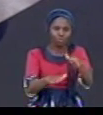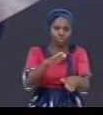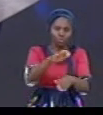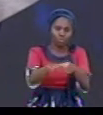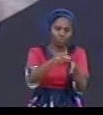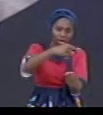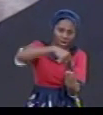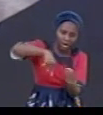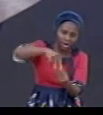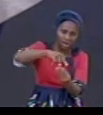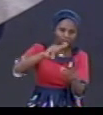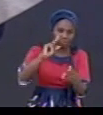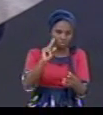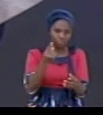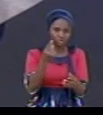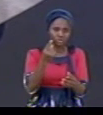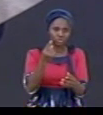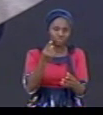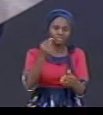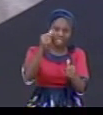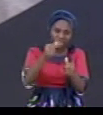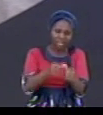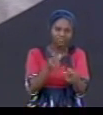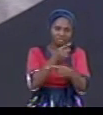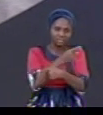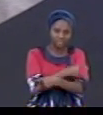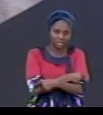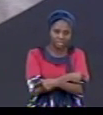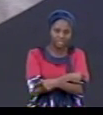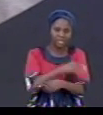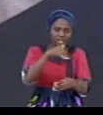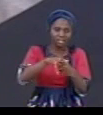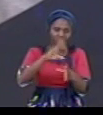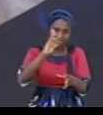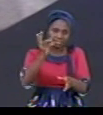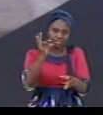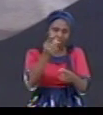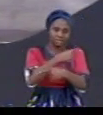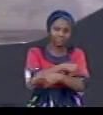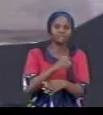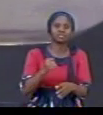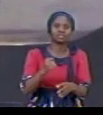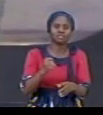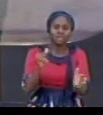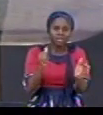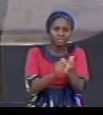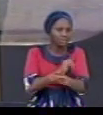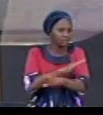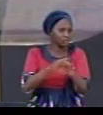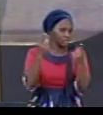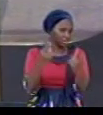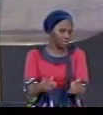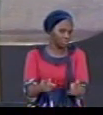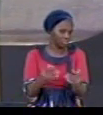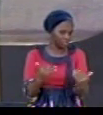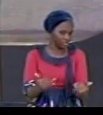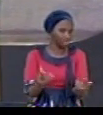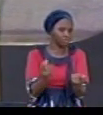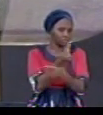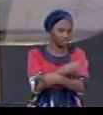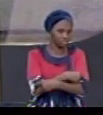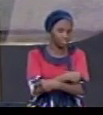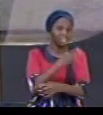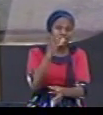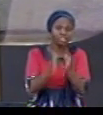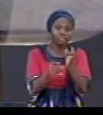once every day in 6 days. That doesn't happen today. If you want